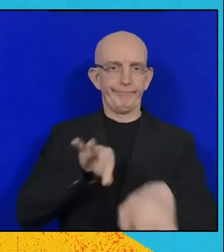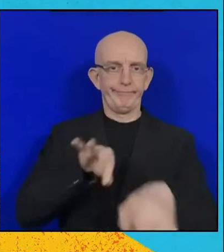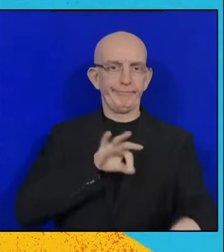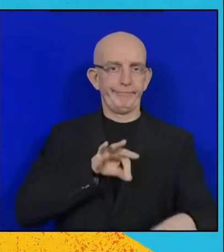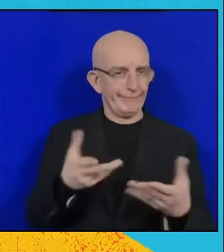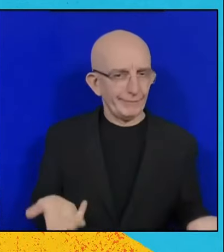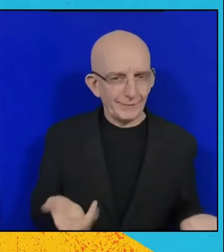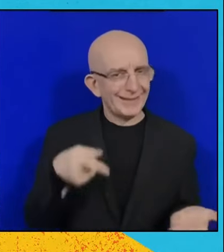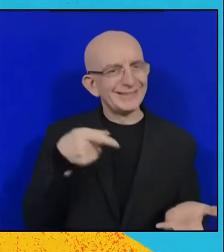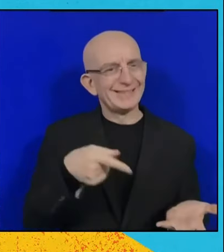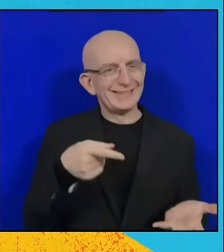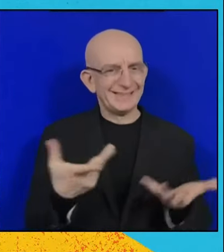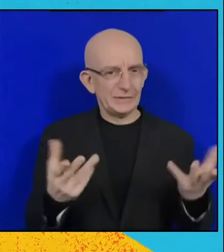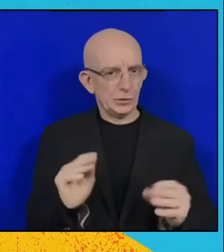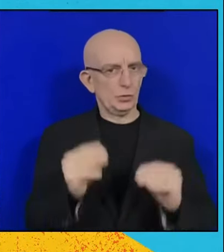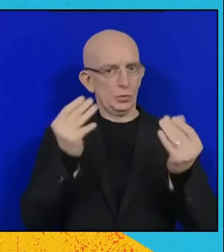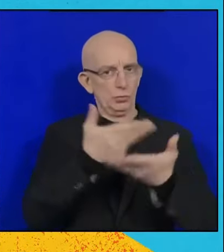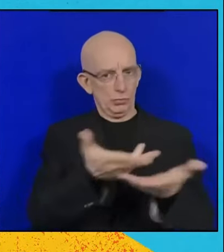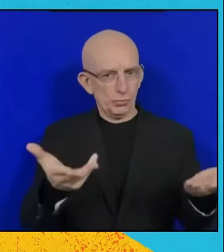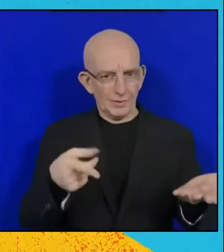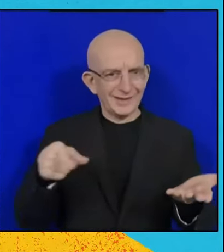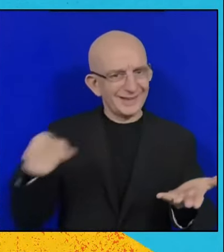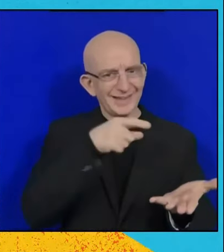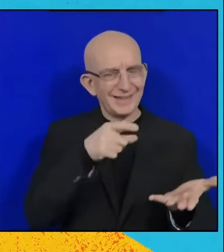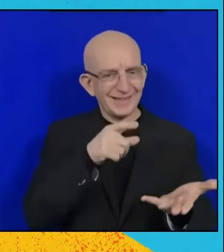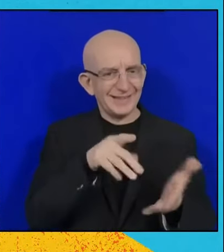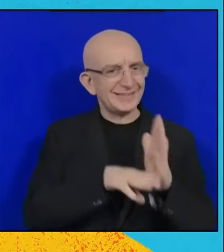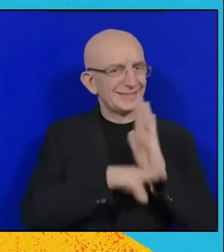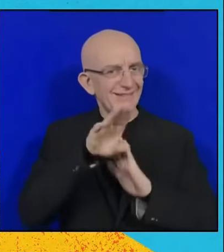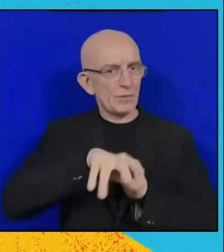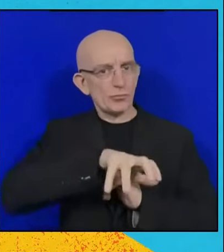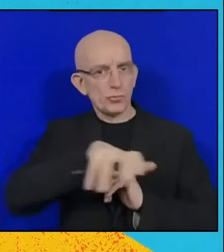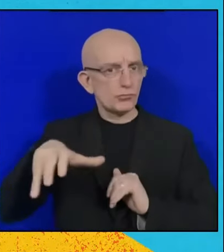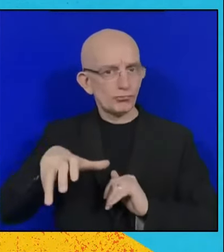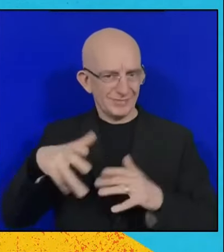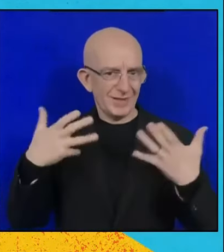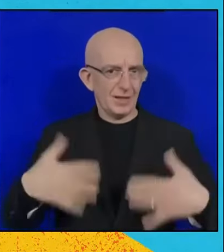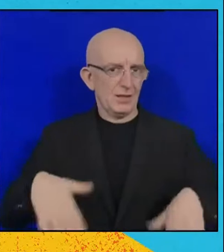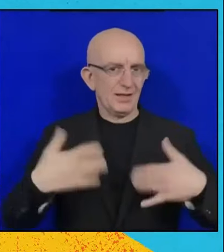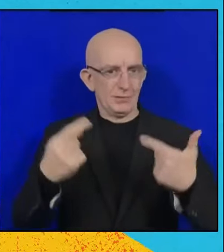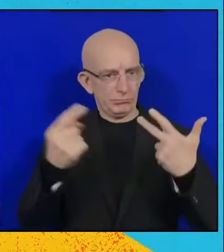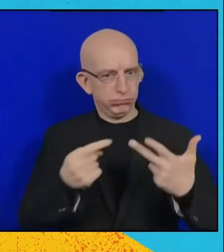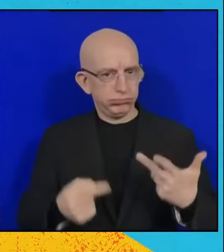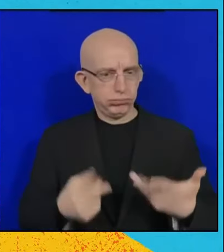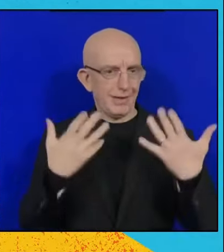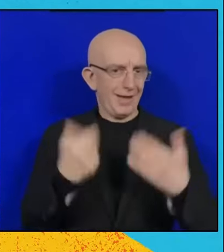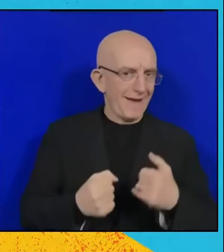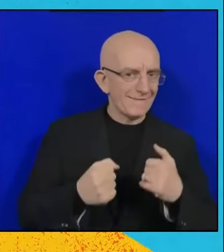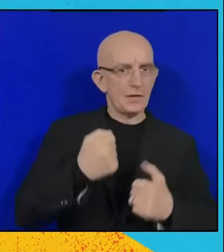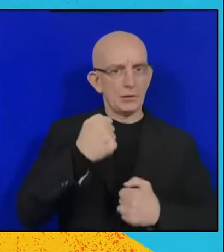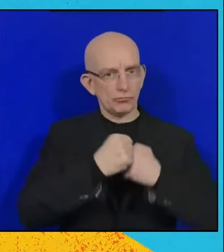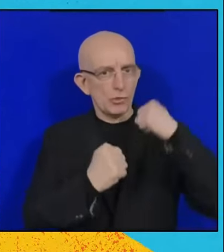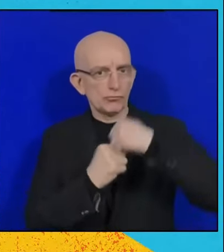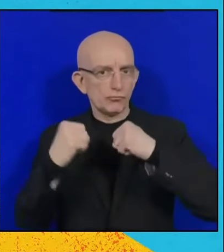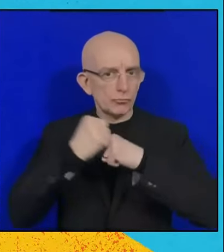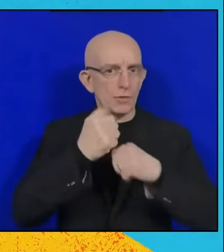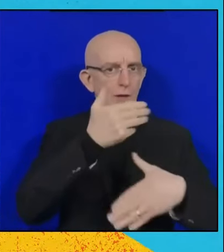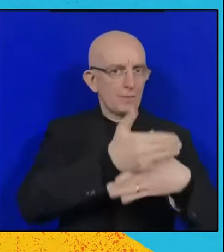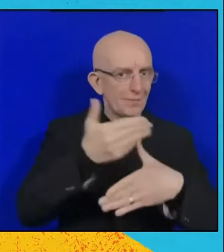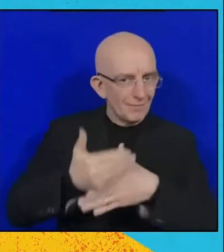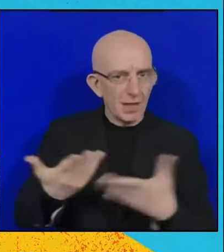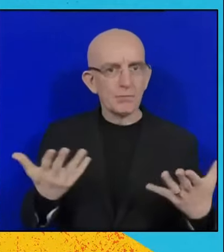exclusions when it comes to policy discussions on issues that impact them the most. Tokenism is still a big issue. Lack of funding